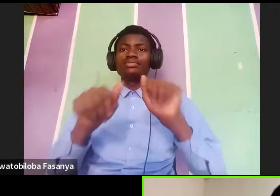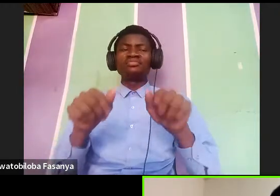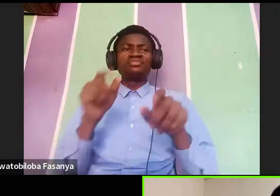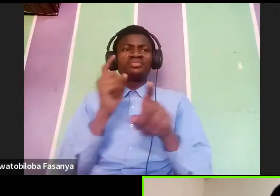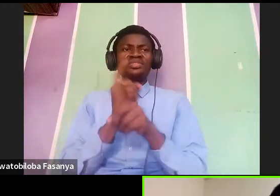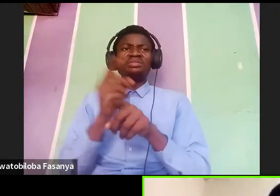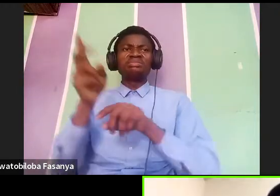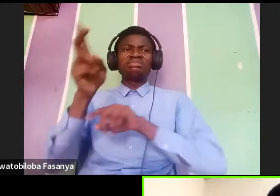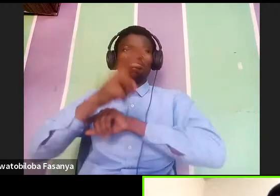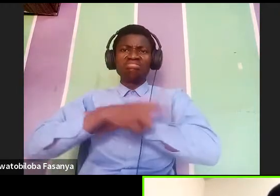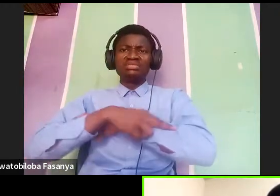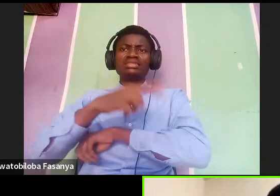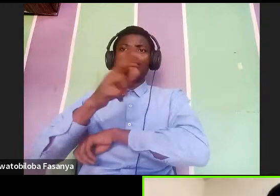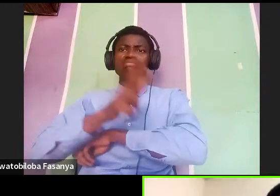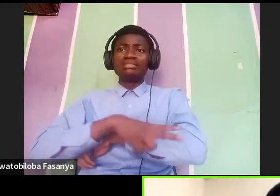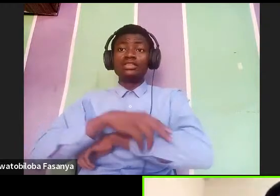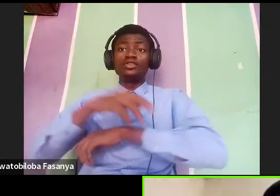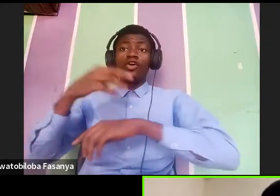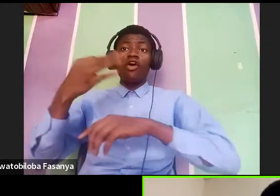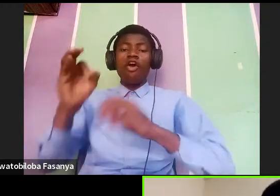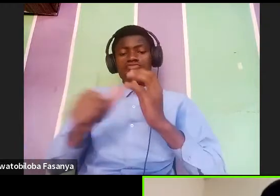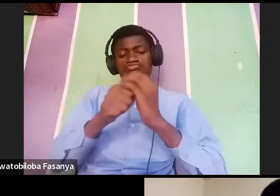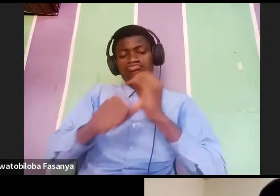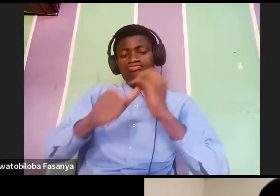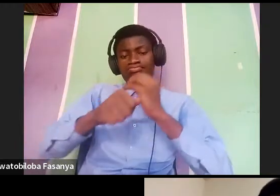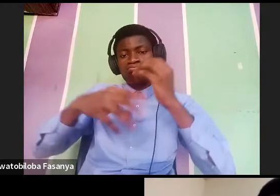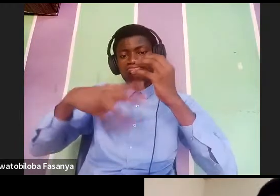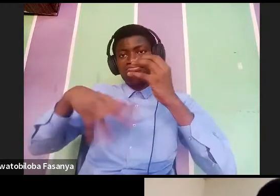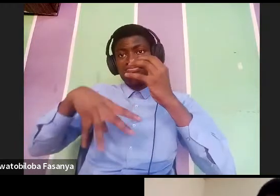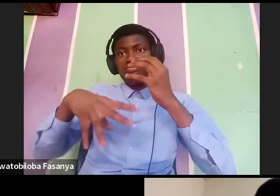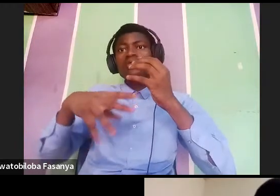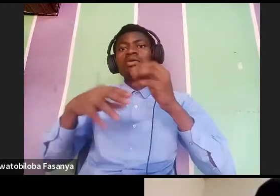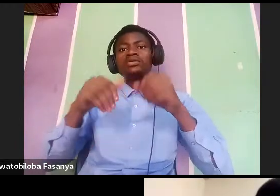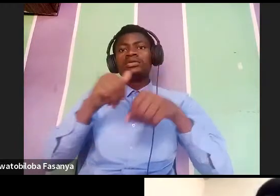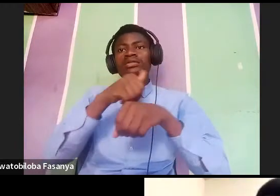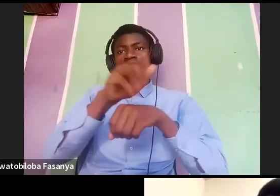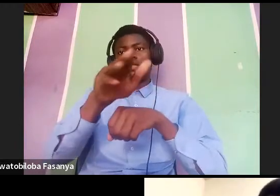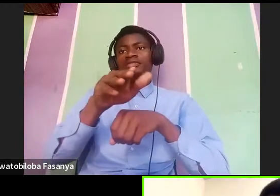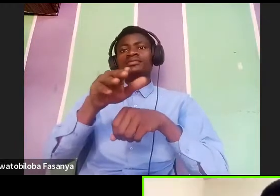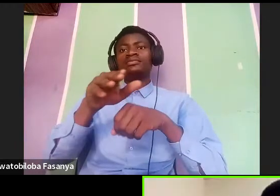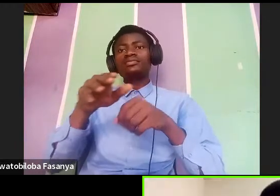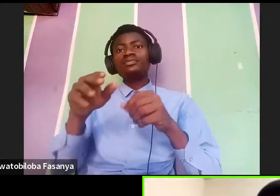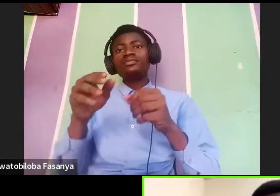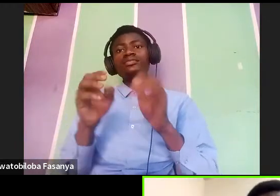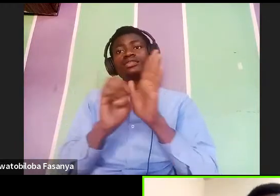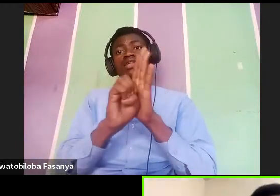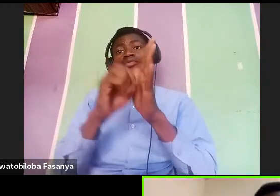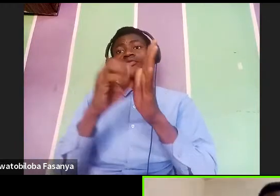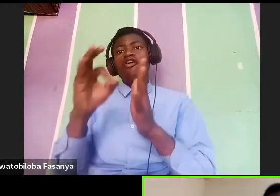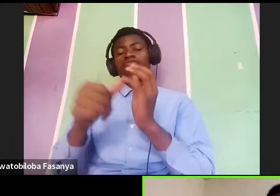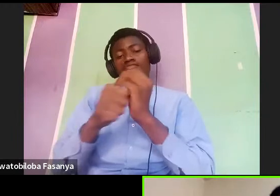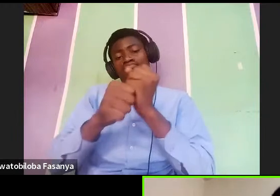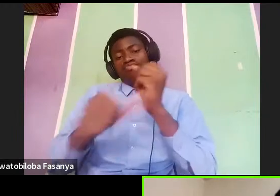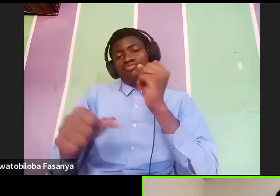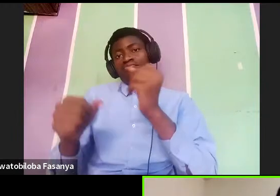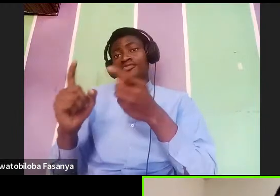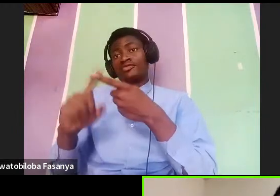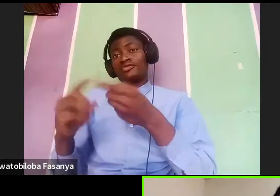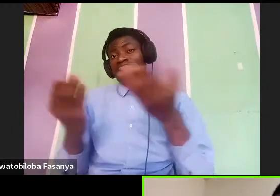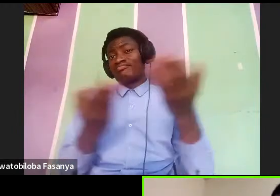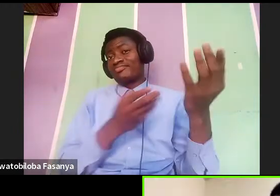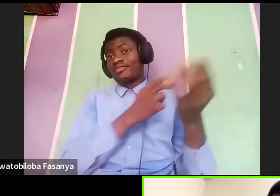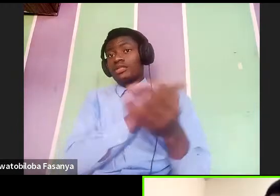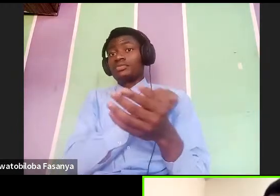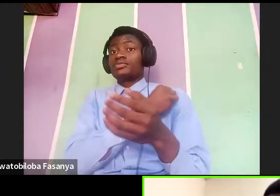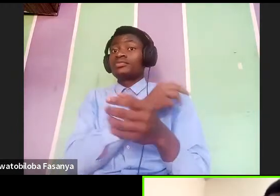quickly and gets reported, as soon as possible, usually 48 to 72 hours. But that may not